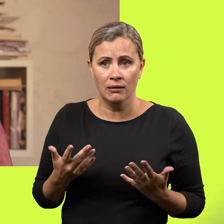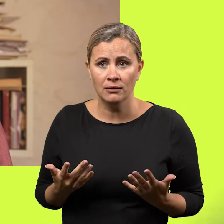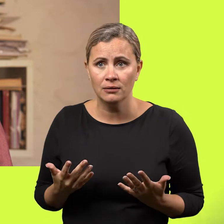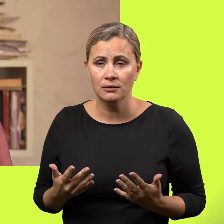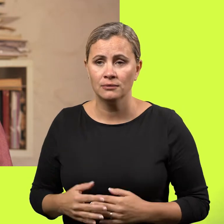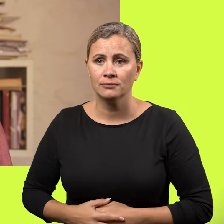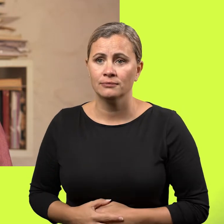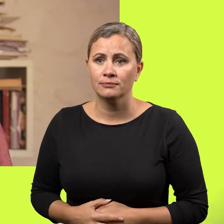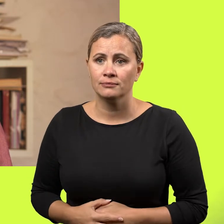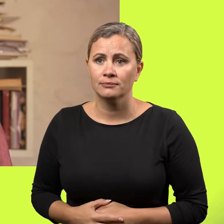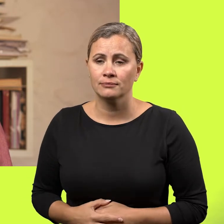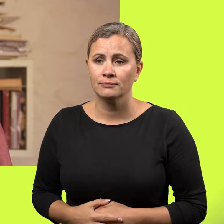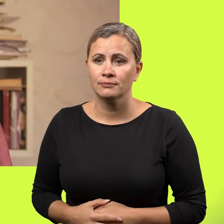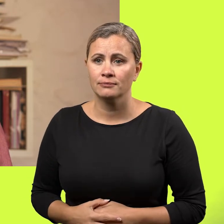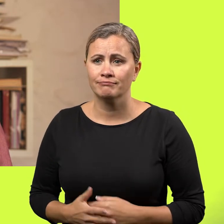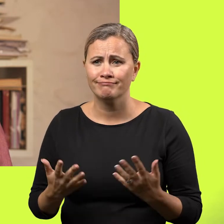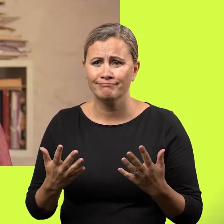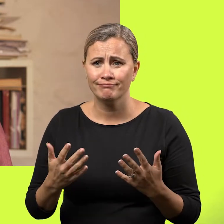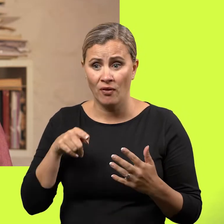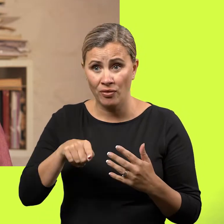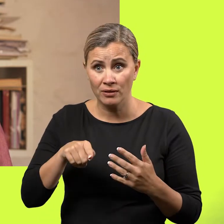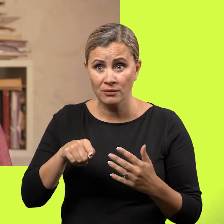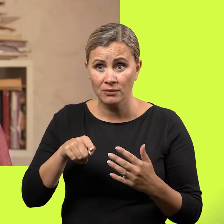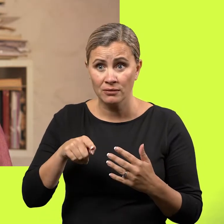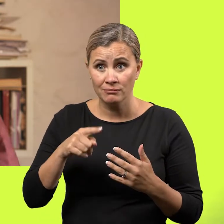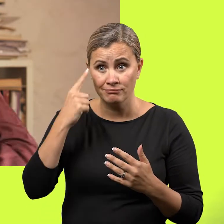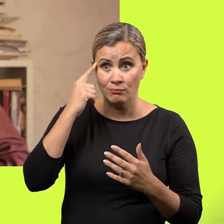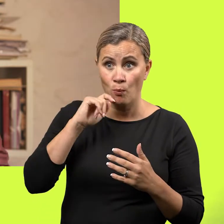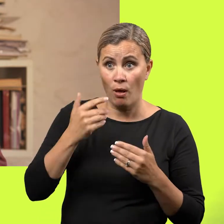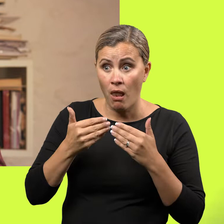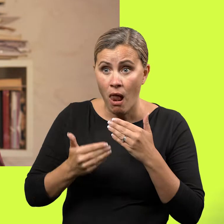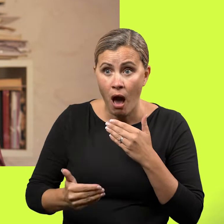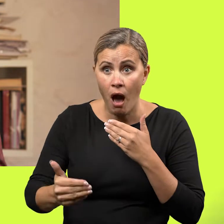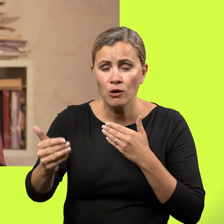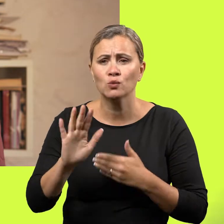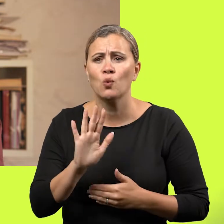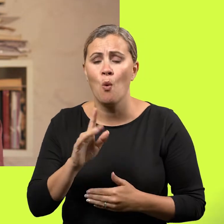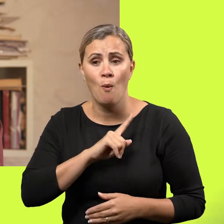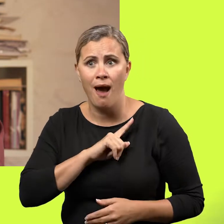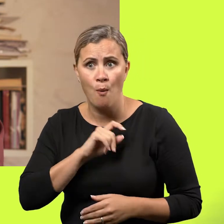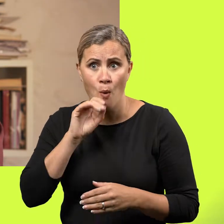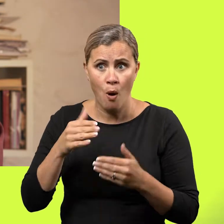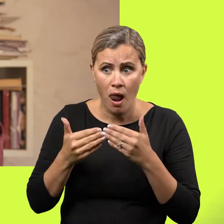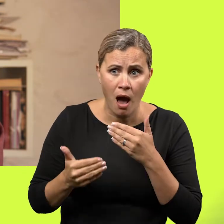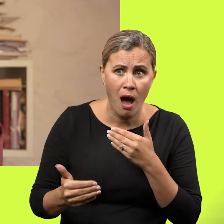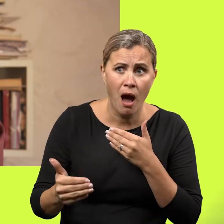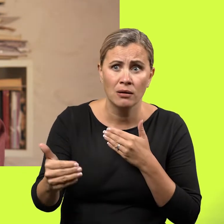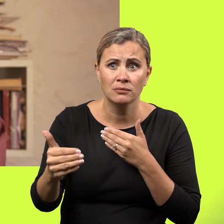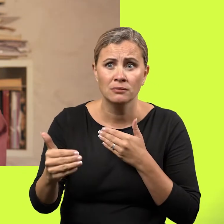incredible event, and though it's not going to last, because it's not going to